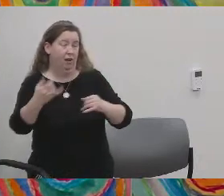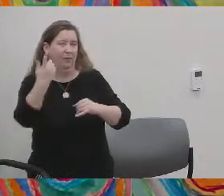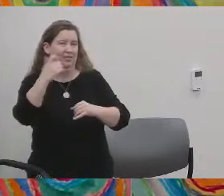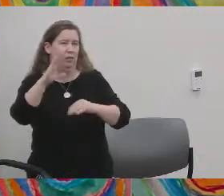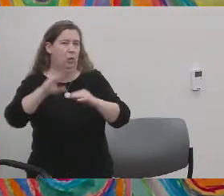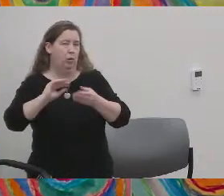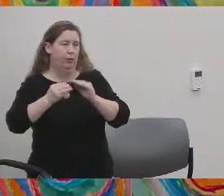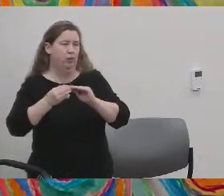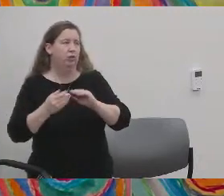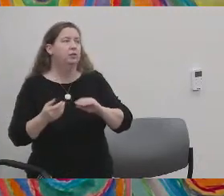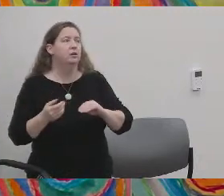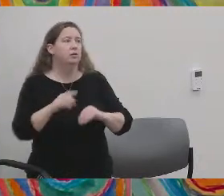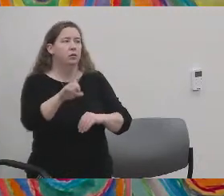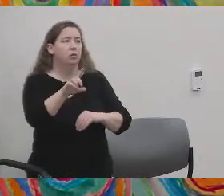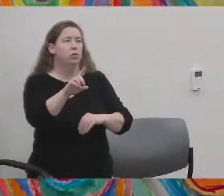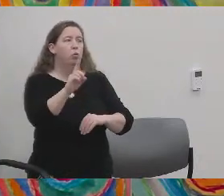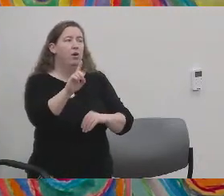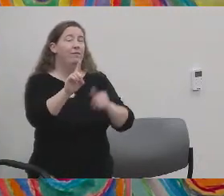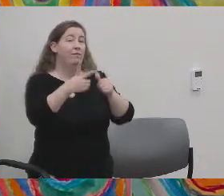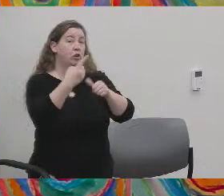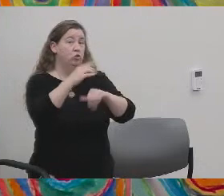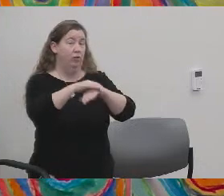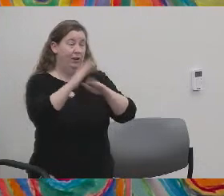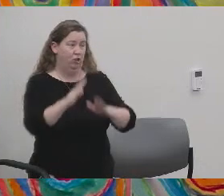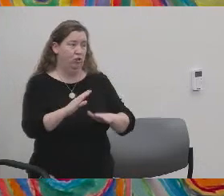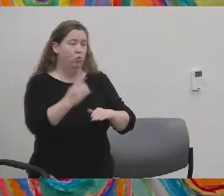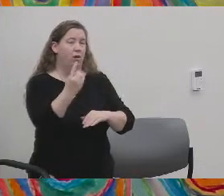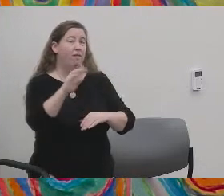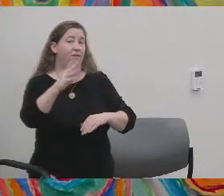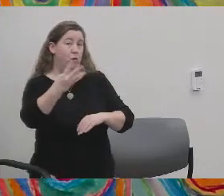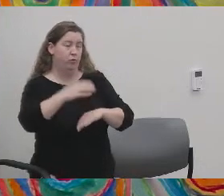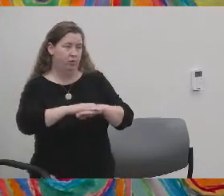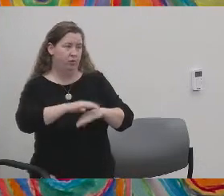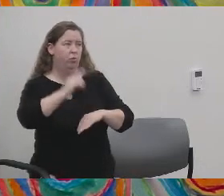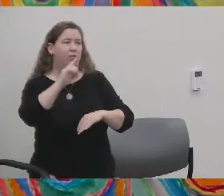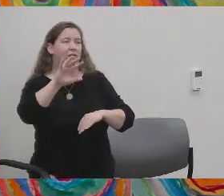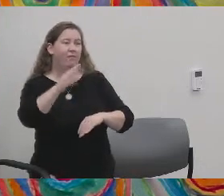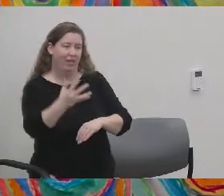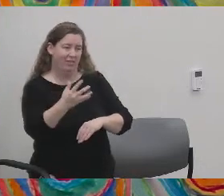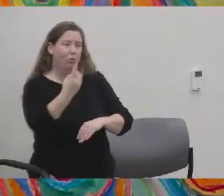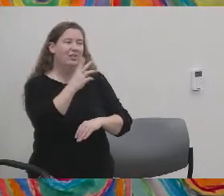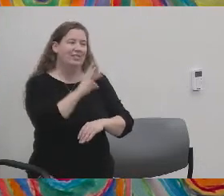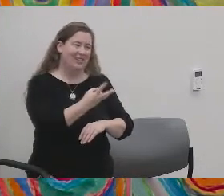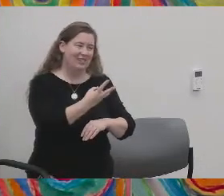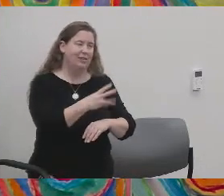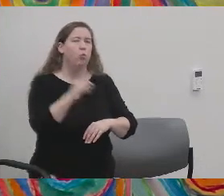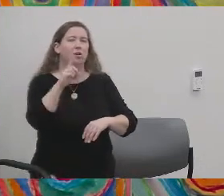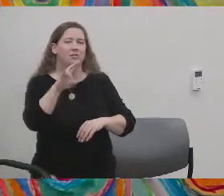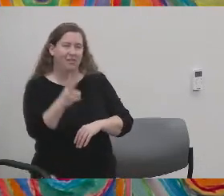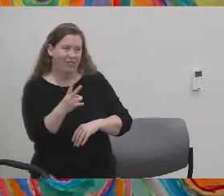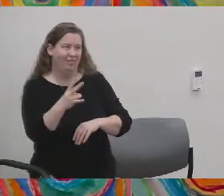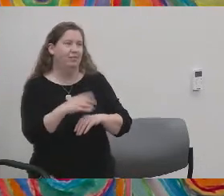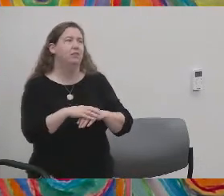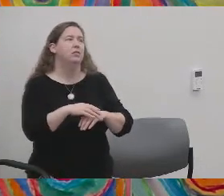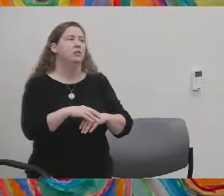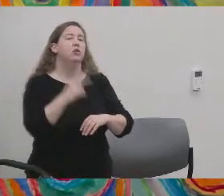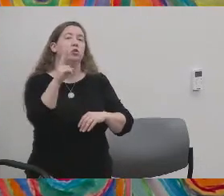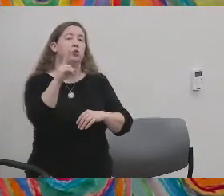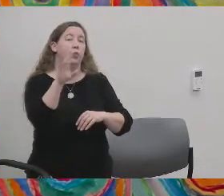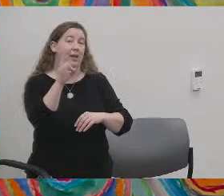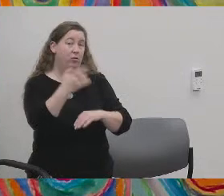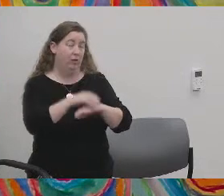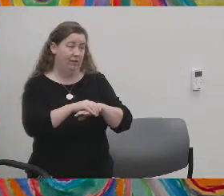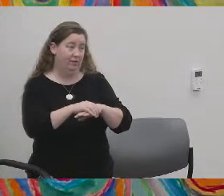number. 1 first grader, 1 4th grader, 1 5th grader, 1 6th grader, 1 7th grader, 2 8th